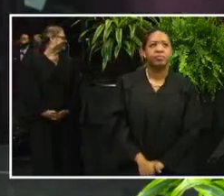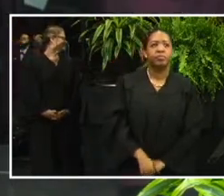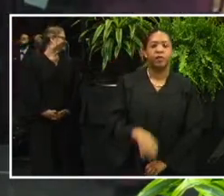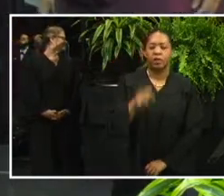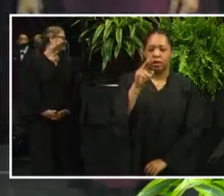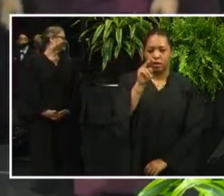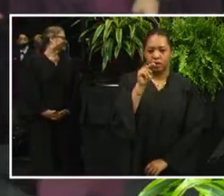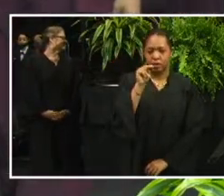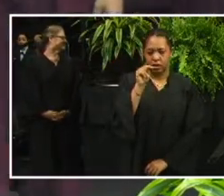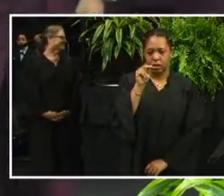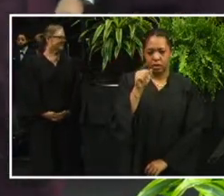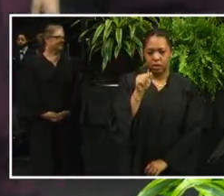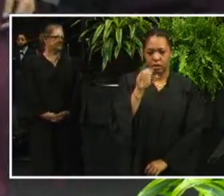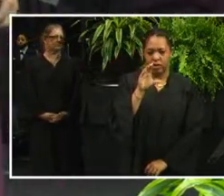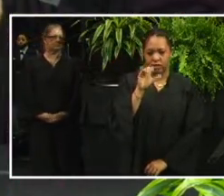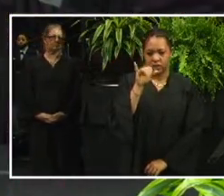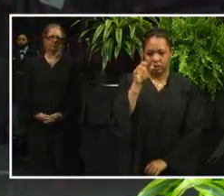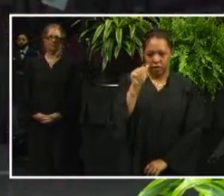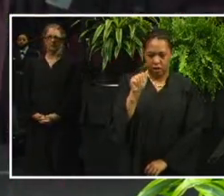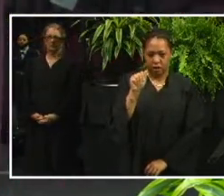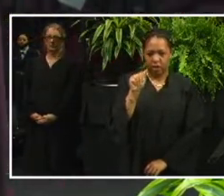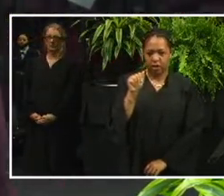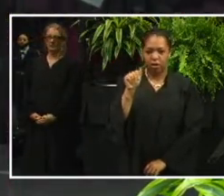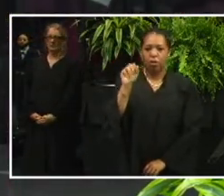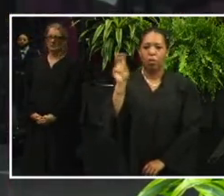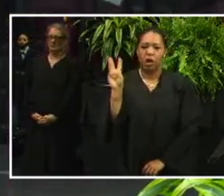Nasir Franklin Washington.